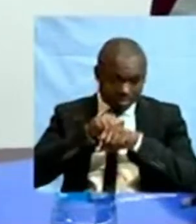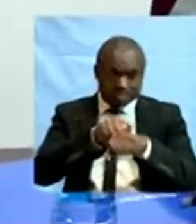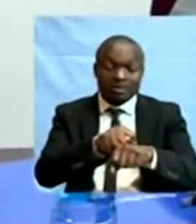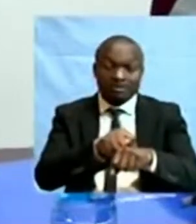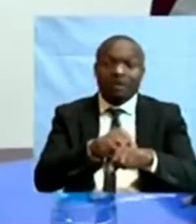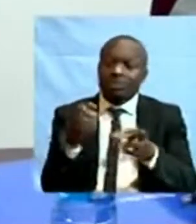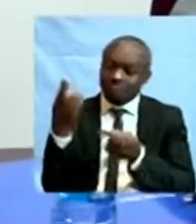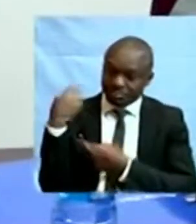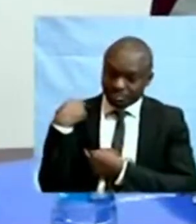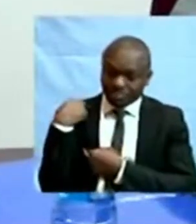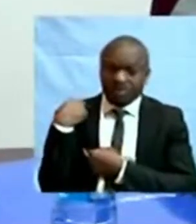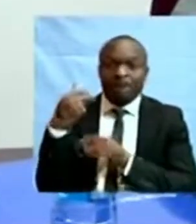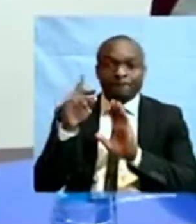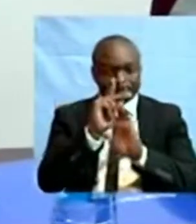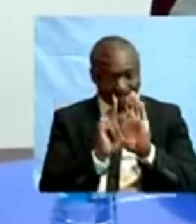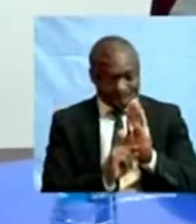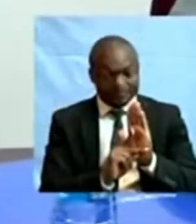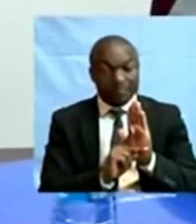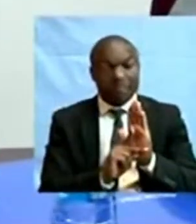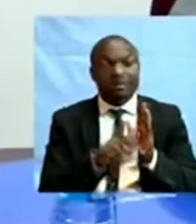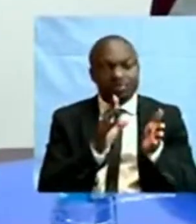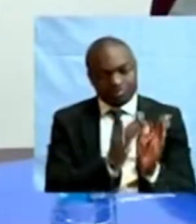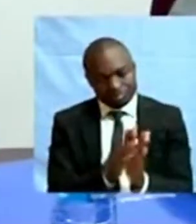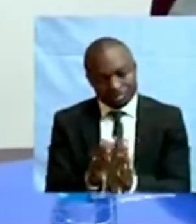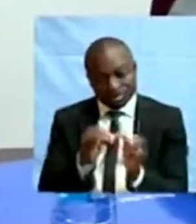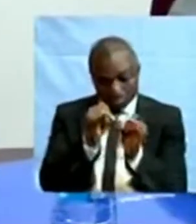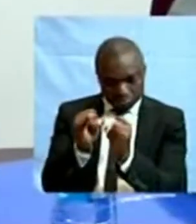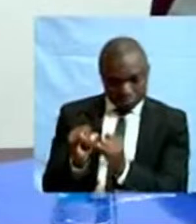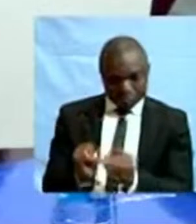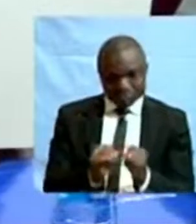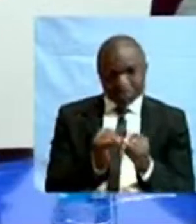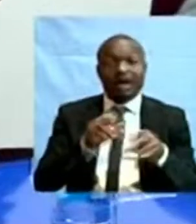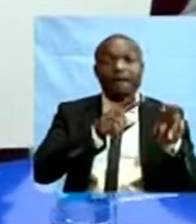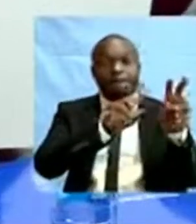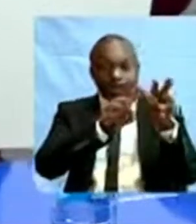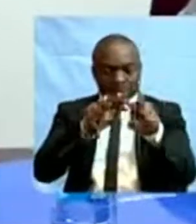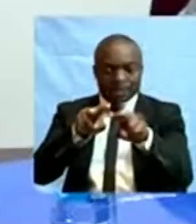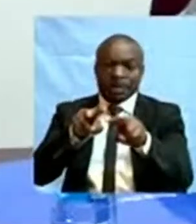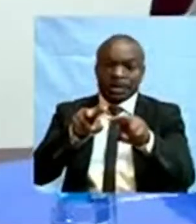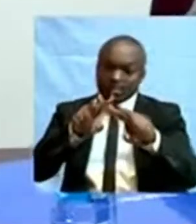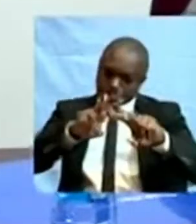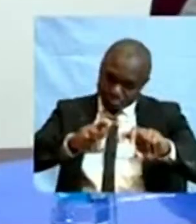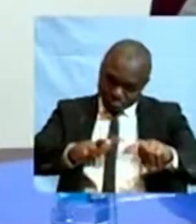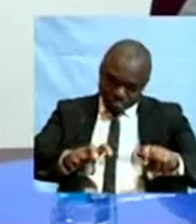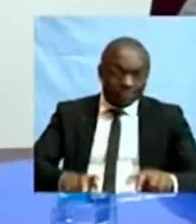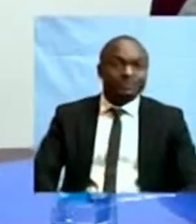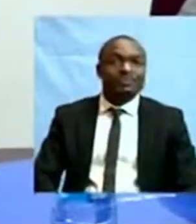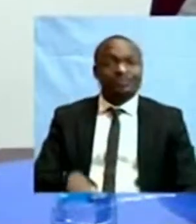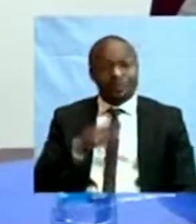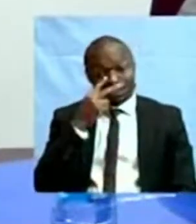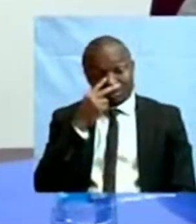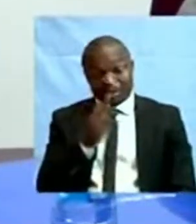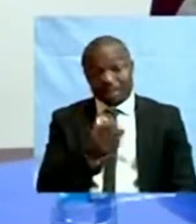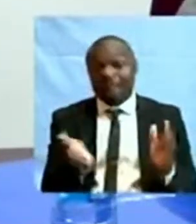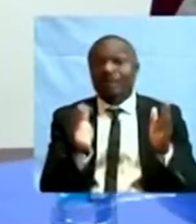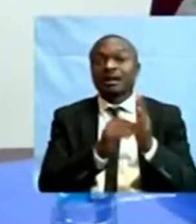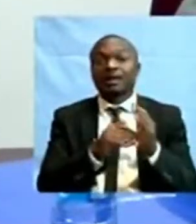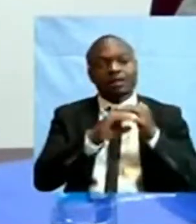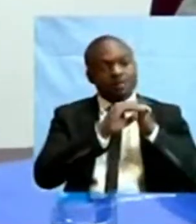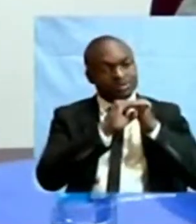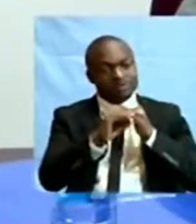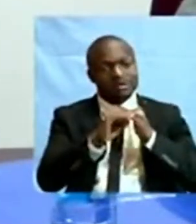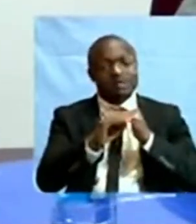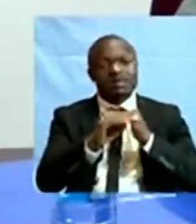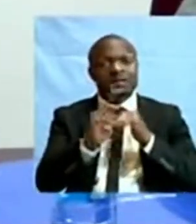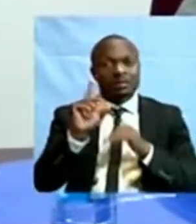is responsible for policy, that is planning, implementation, and monitoring and evaluation. We get to see again at that level,